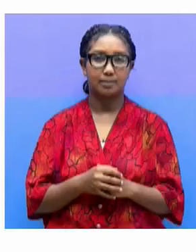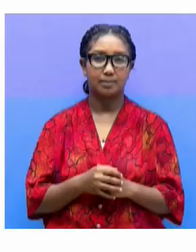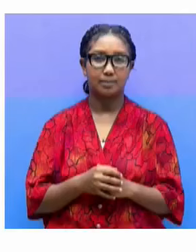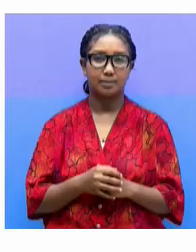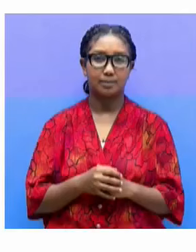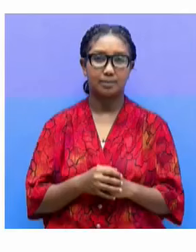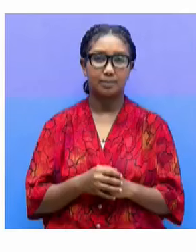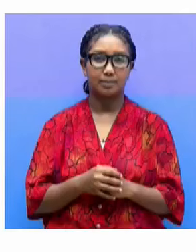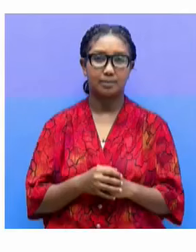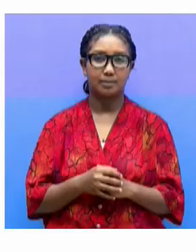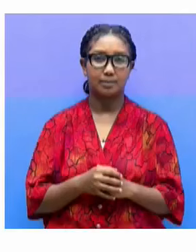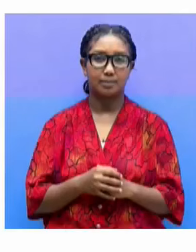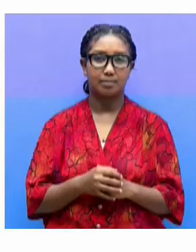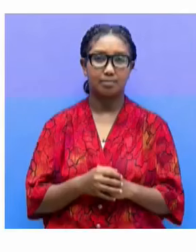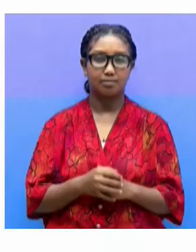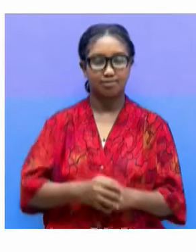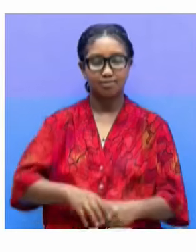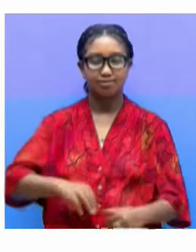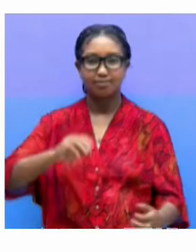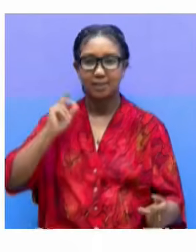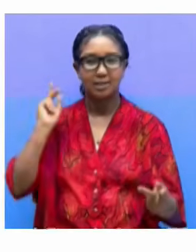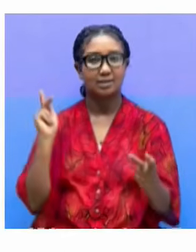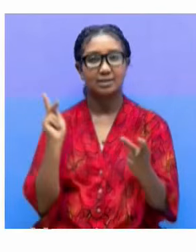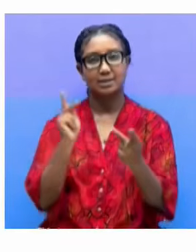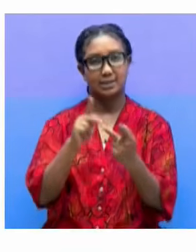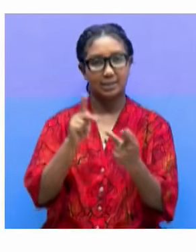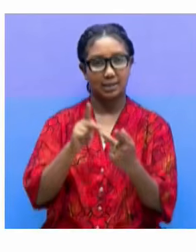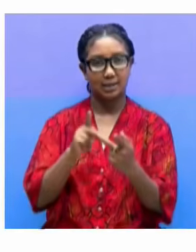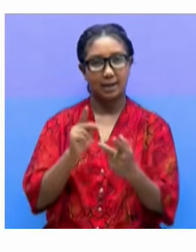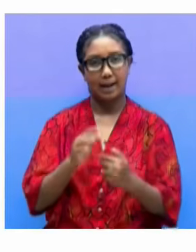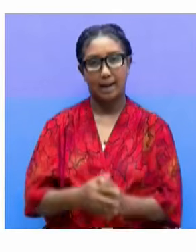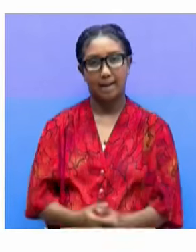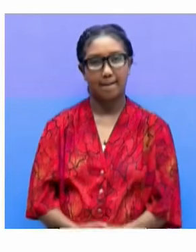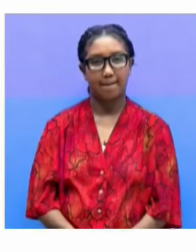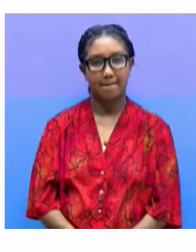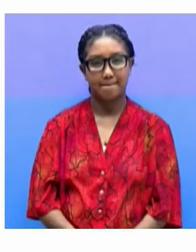we blank work hard,